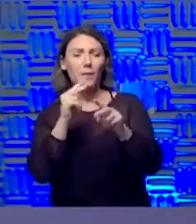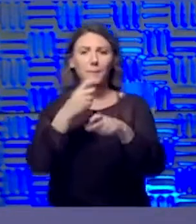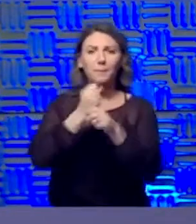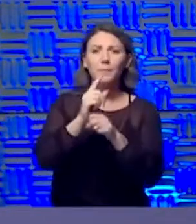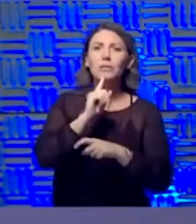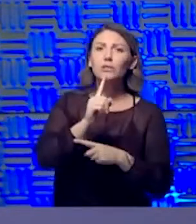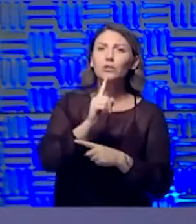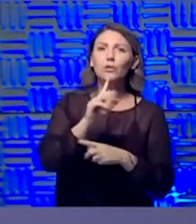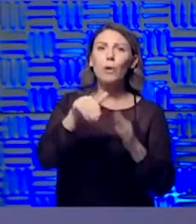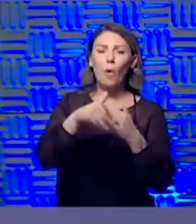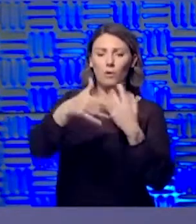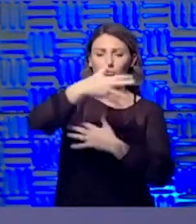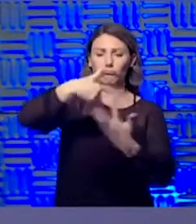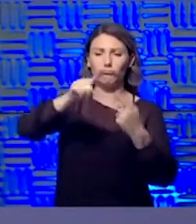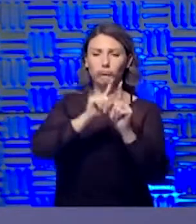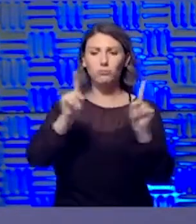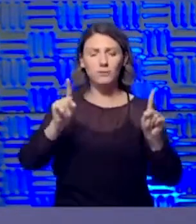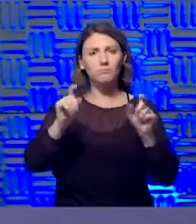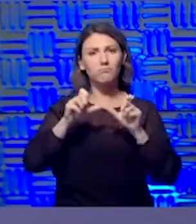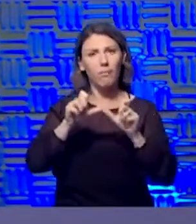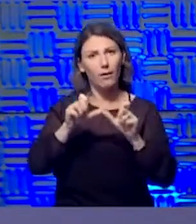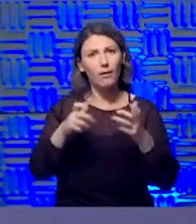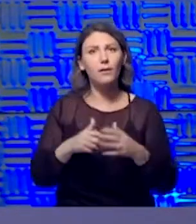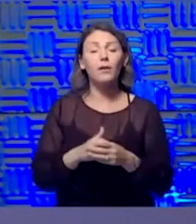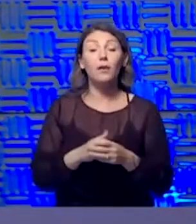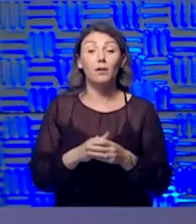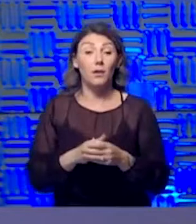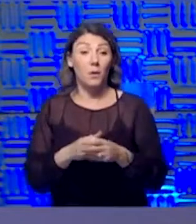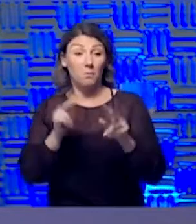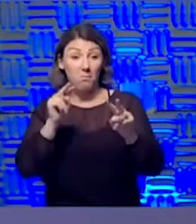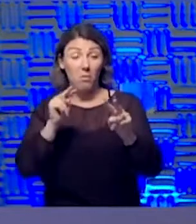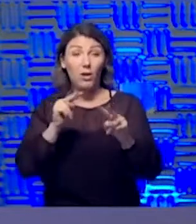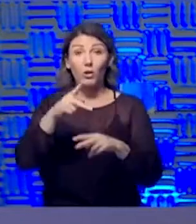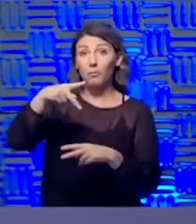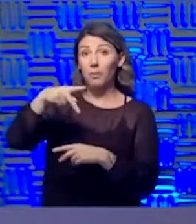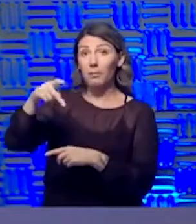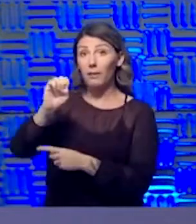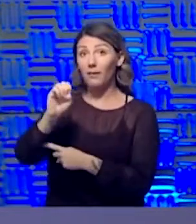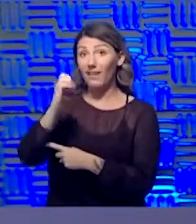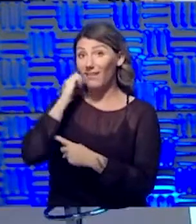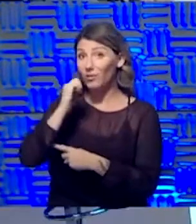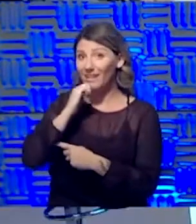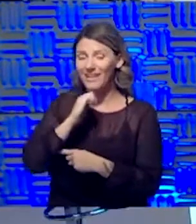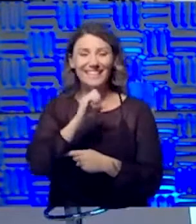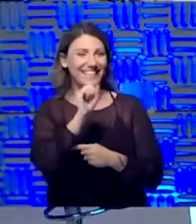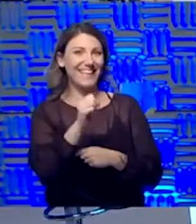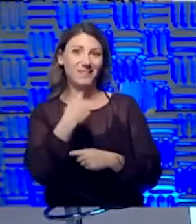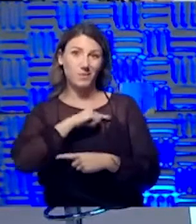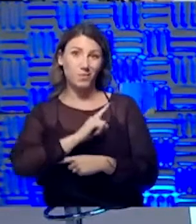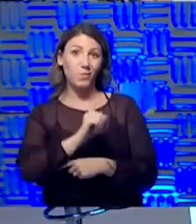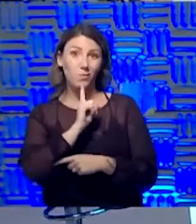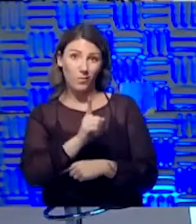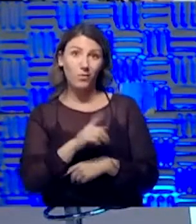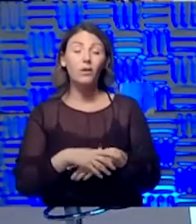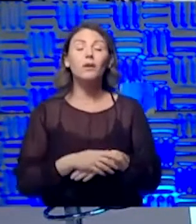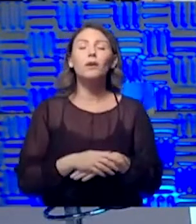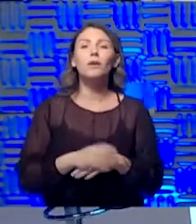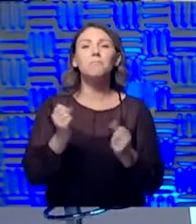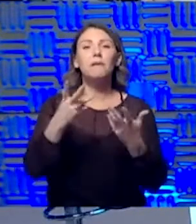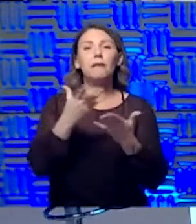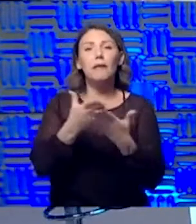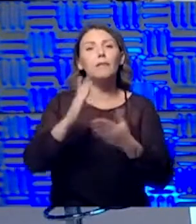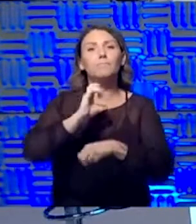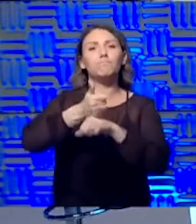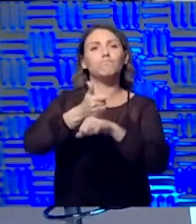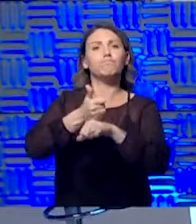keeping that social distance. Are we monitoring our PPE every day? Yeah, we are. So a lot of things are in place. And just as